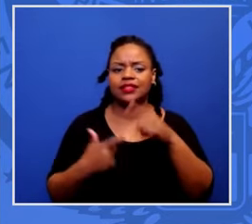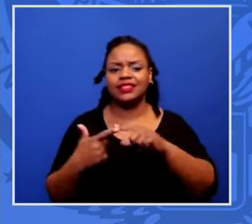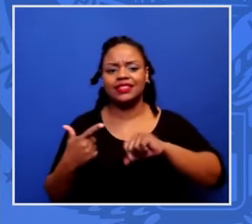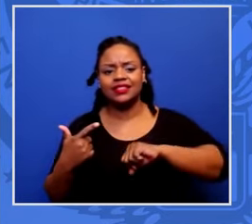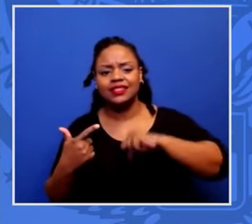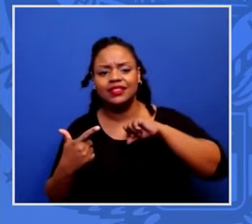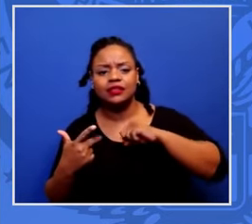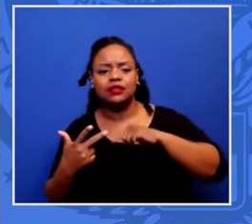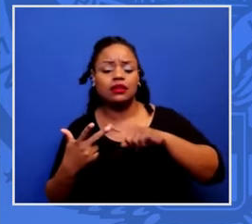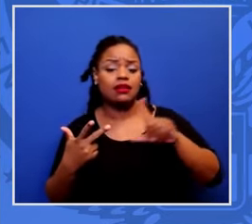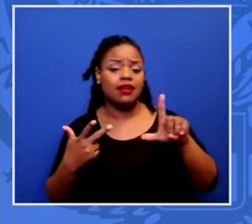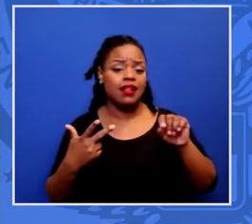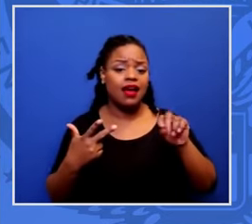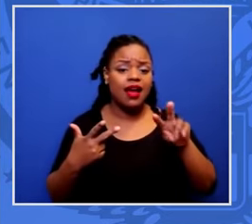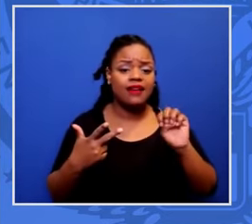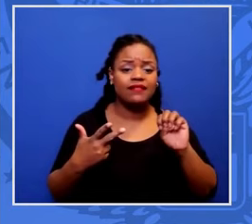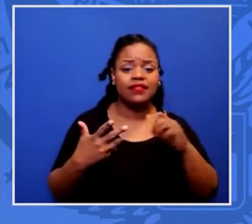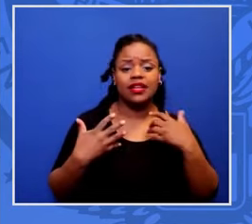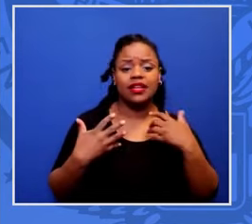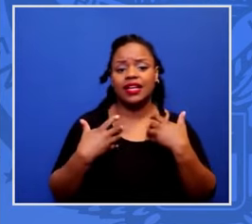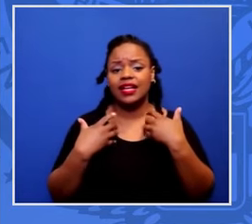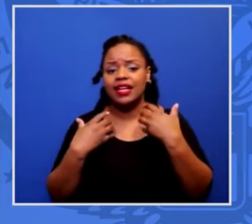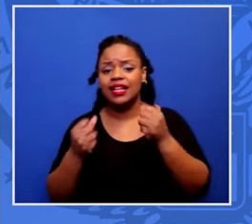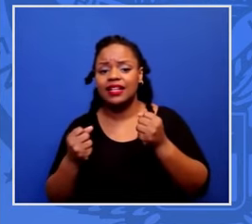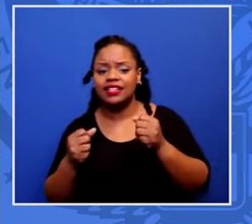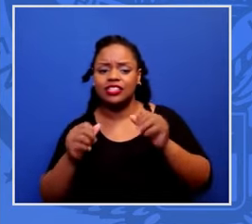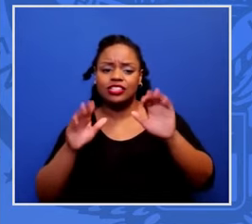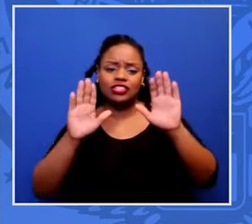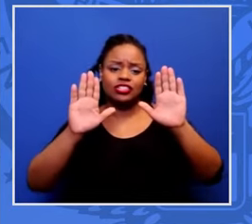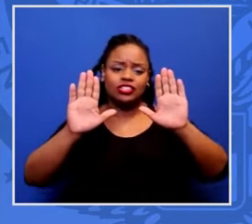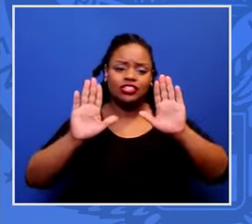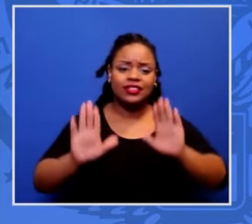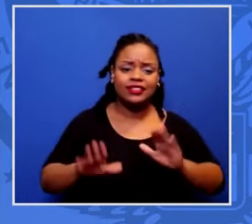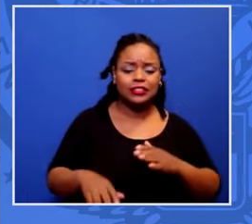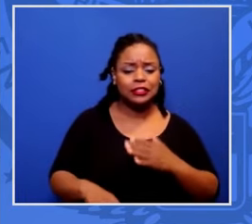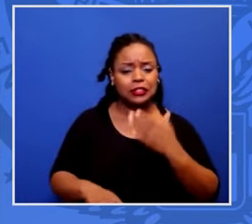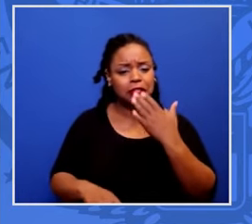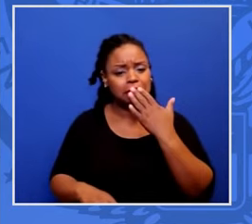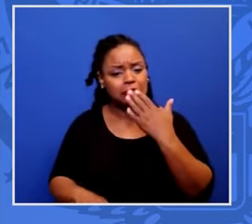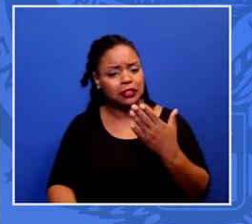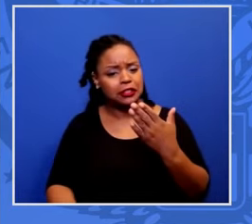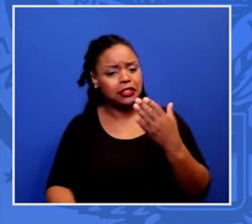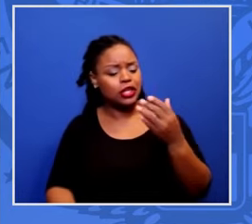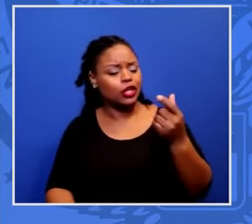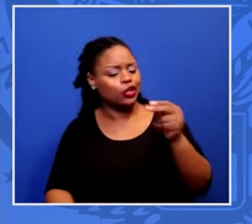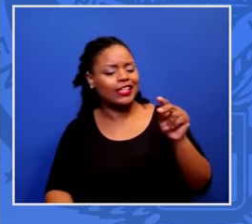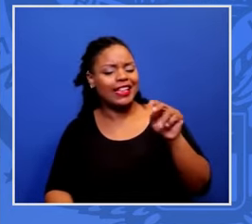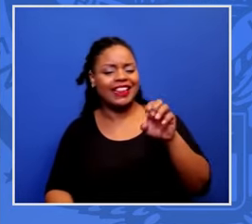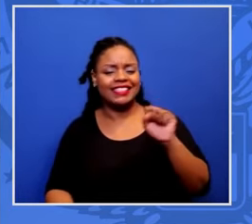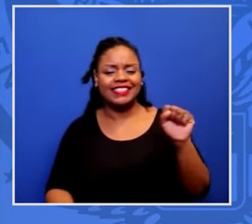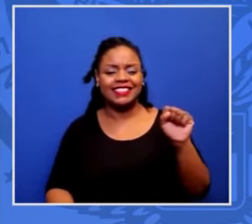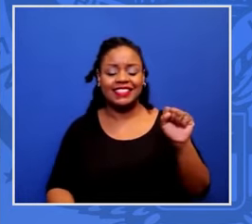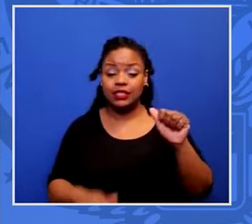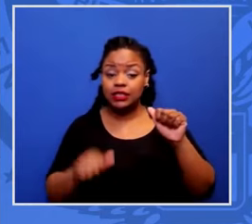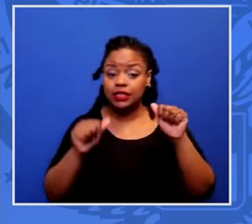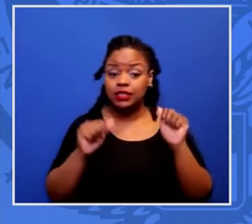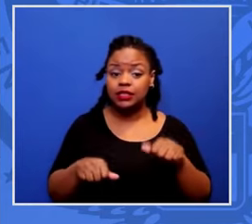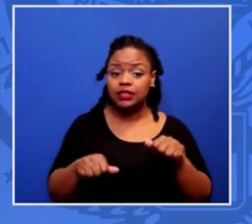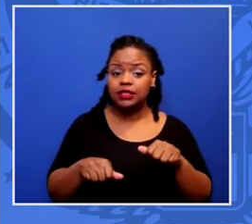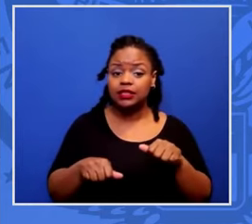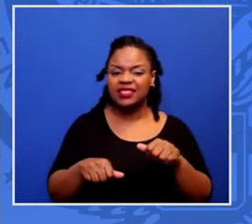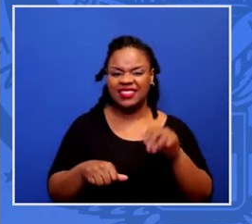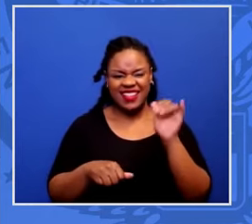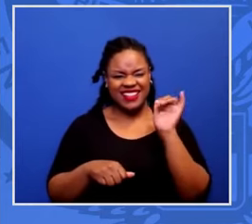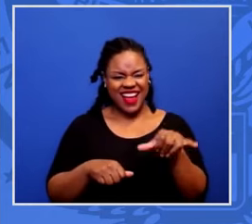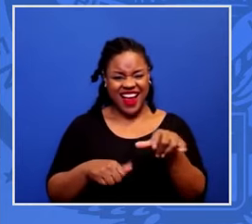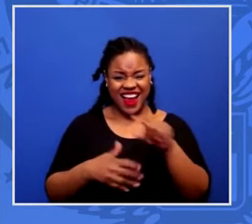goodness, of possibilities. This is a story that guides us, inspires us, and unites us today and